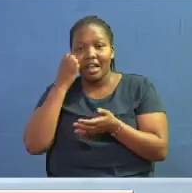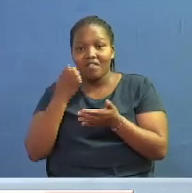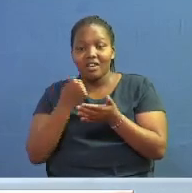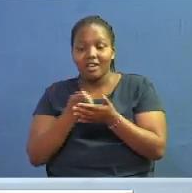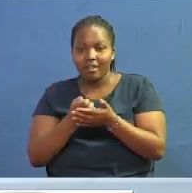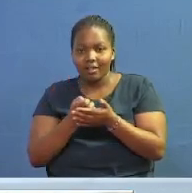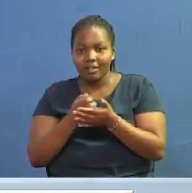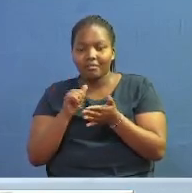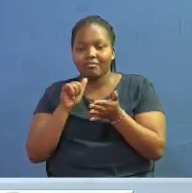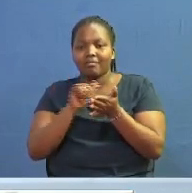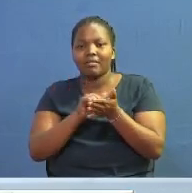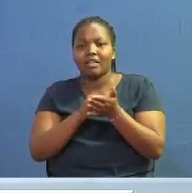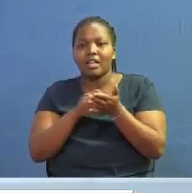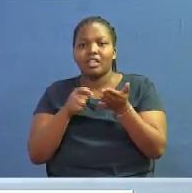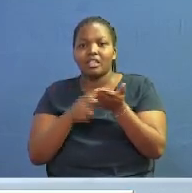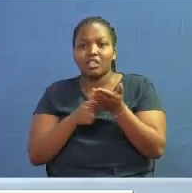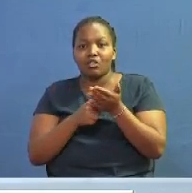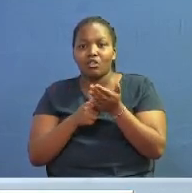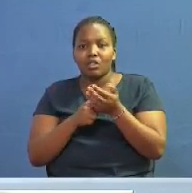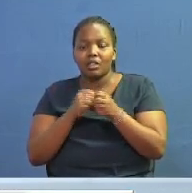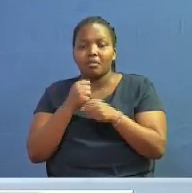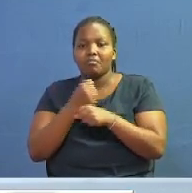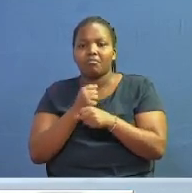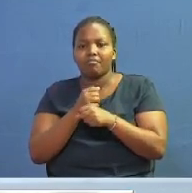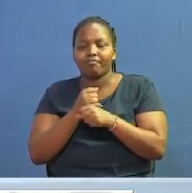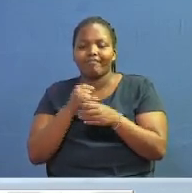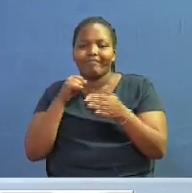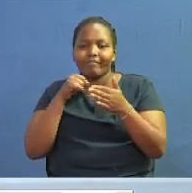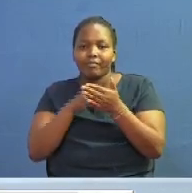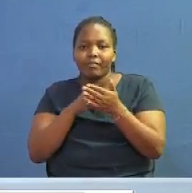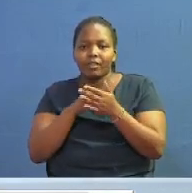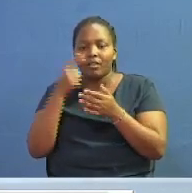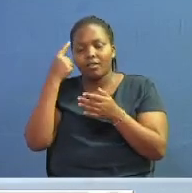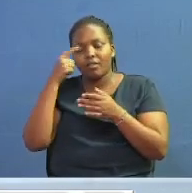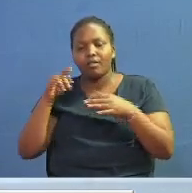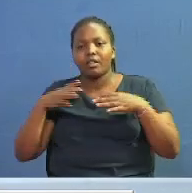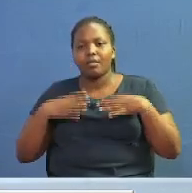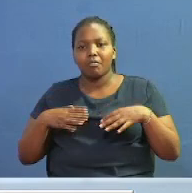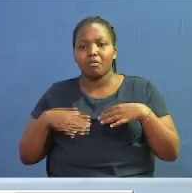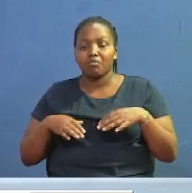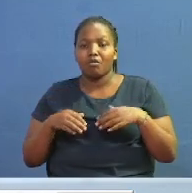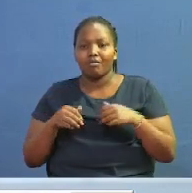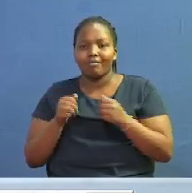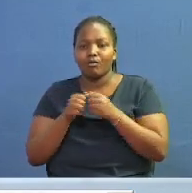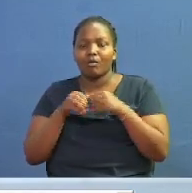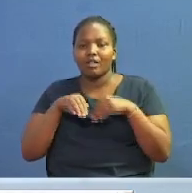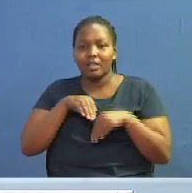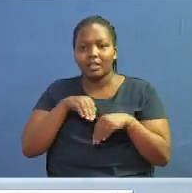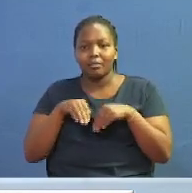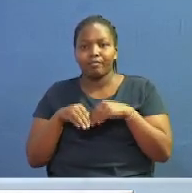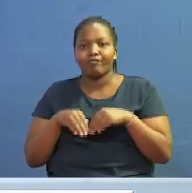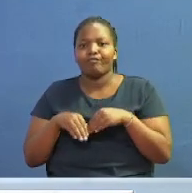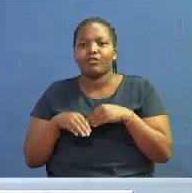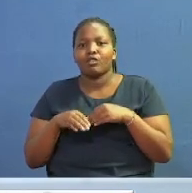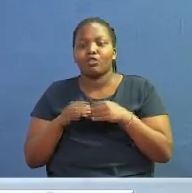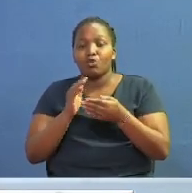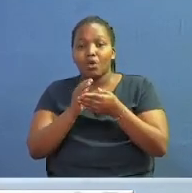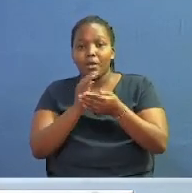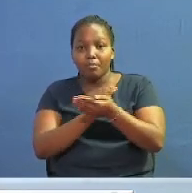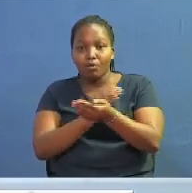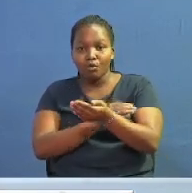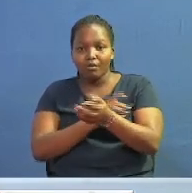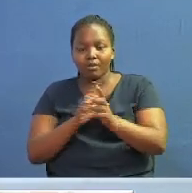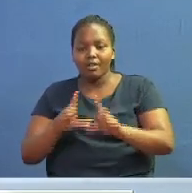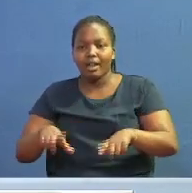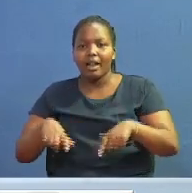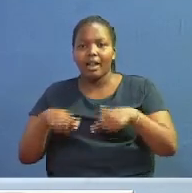made more inclusive and accessible to people living with disabilities to improve their quality of life and to increase